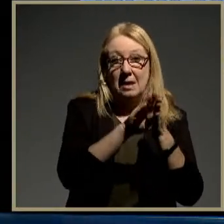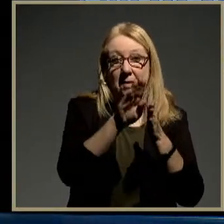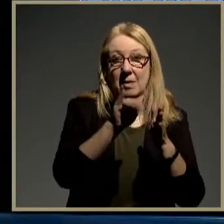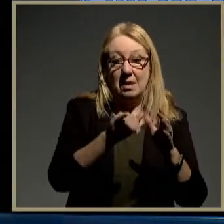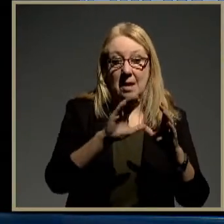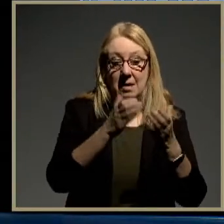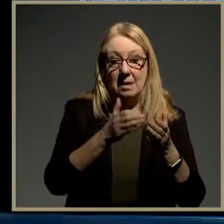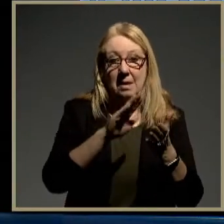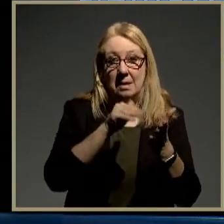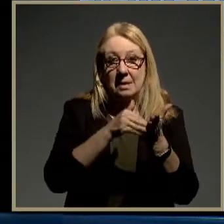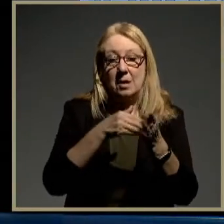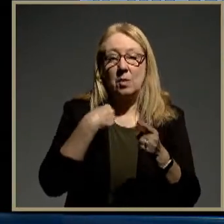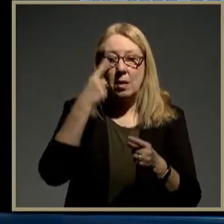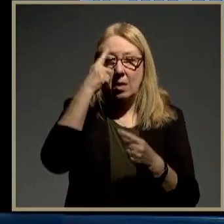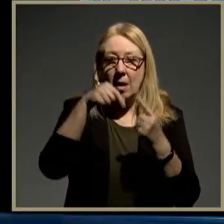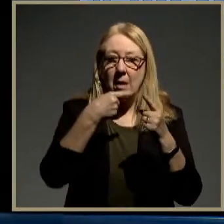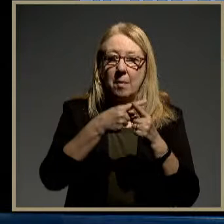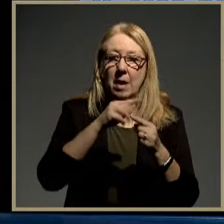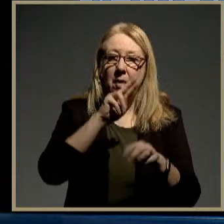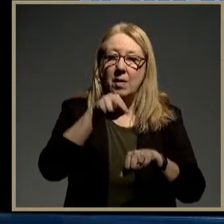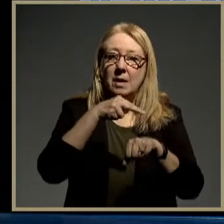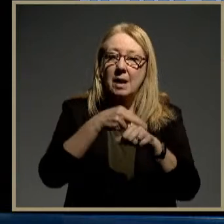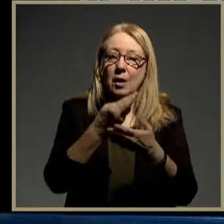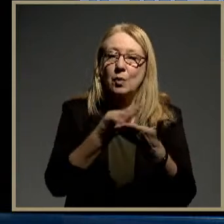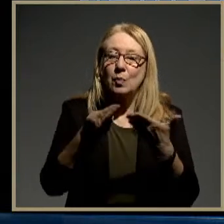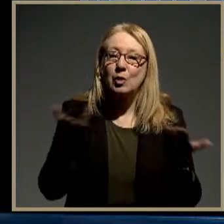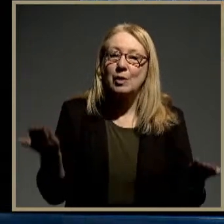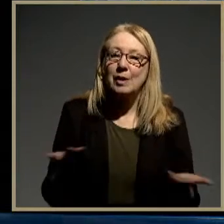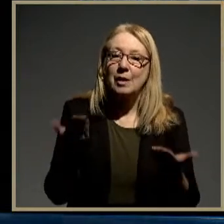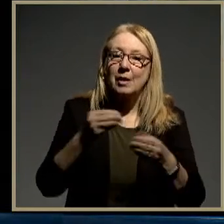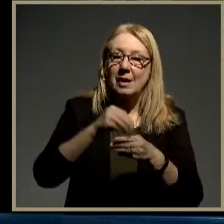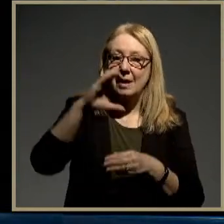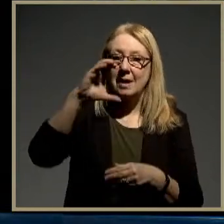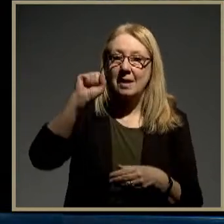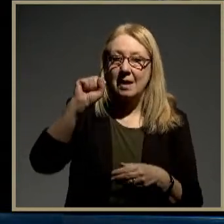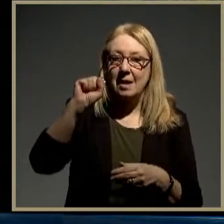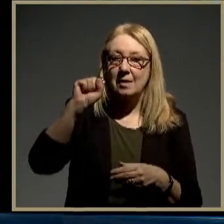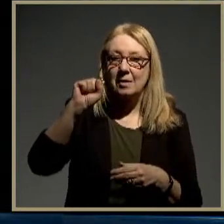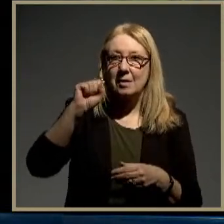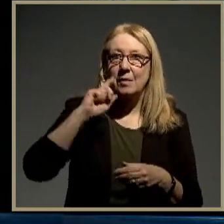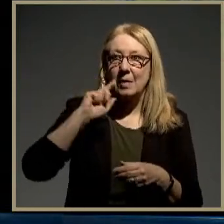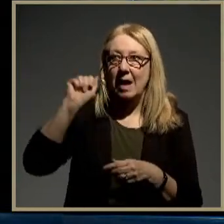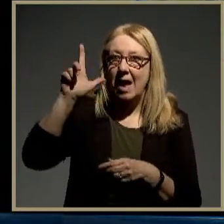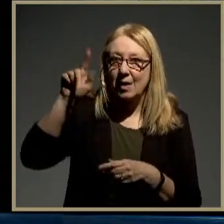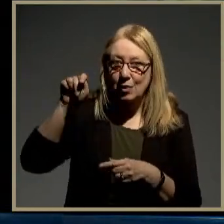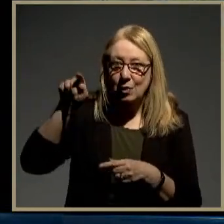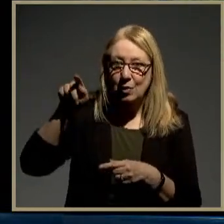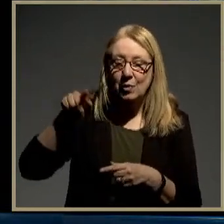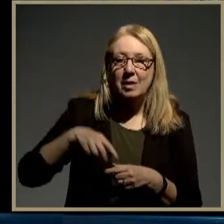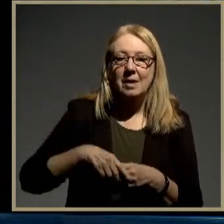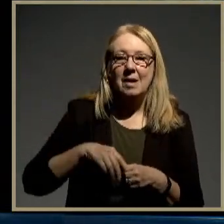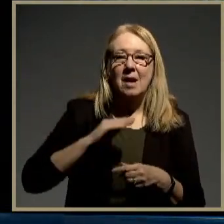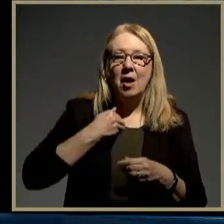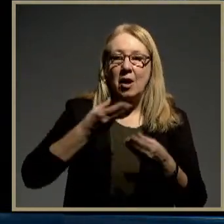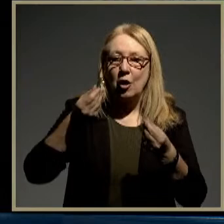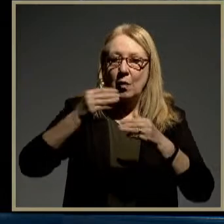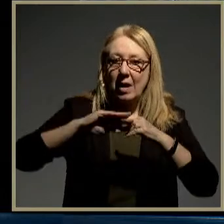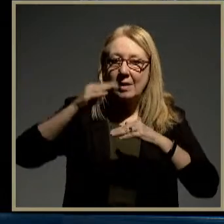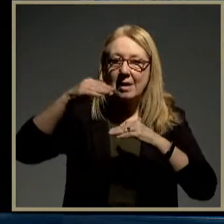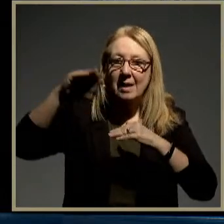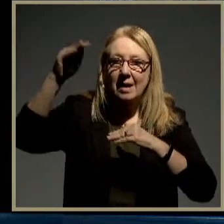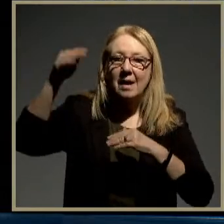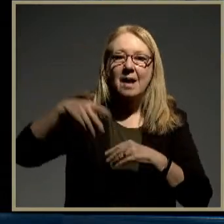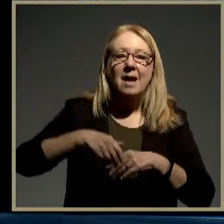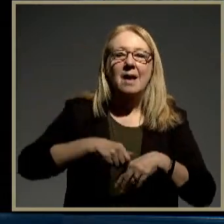thought about the natural resources here in Colorado Springs, our altitude, our topography, our love of